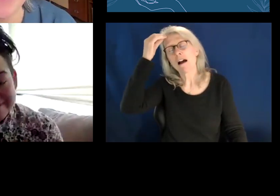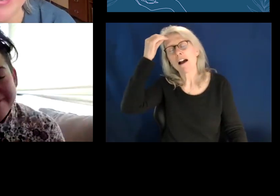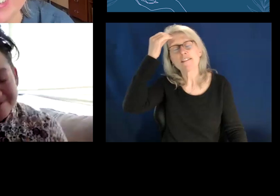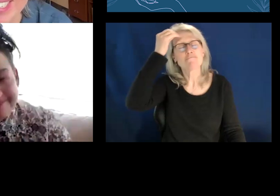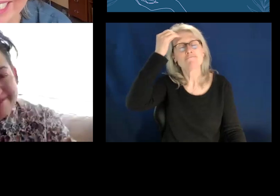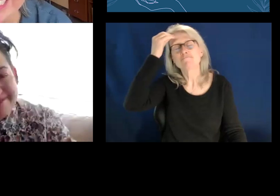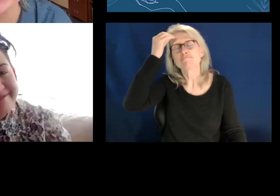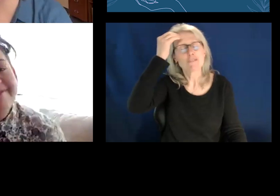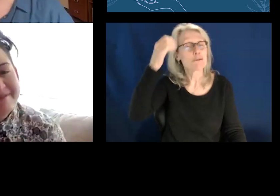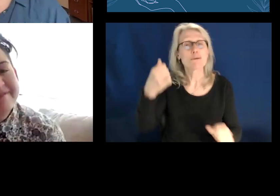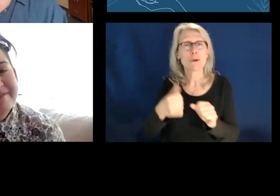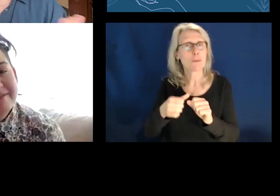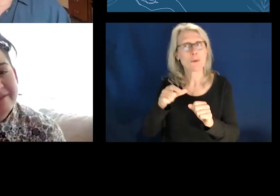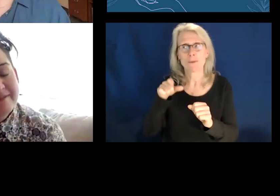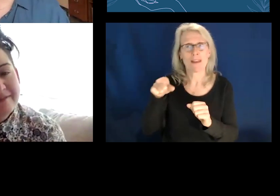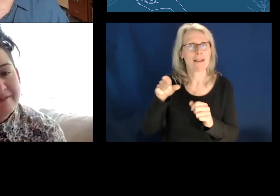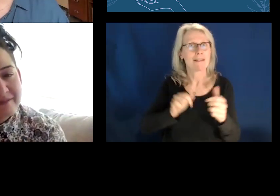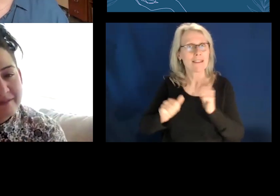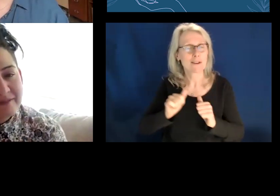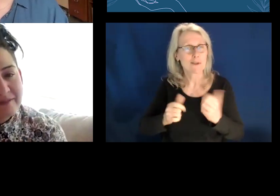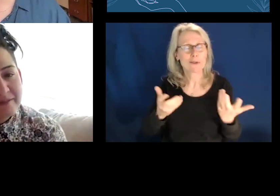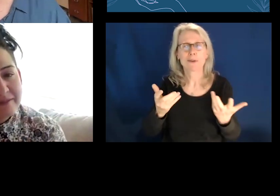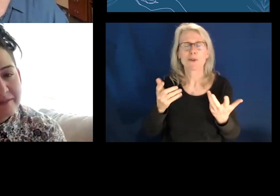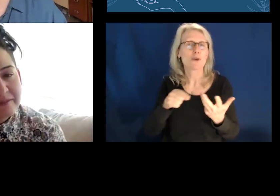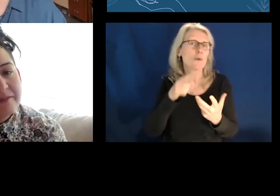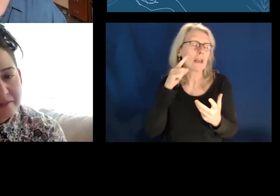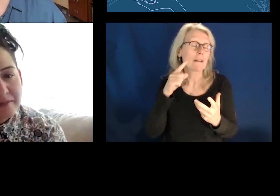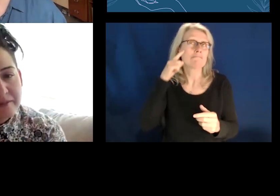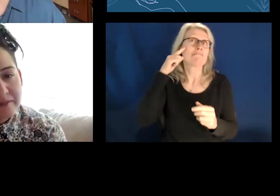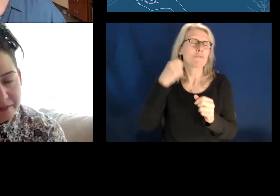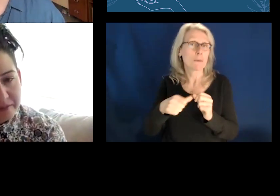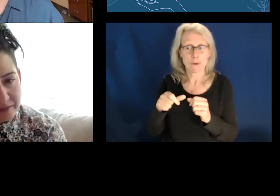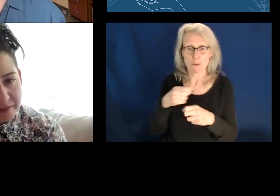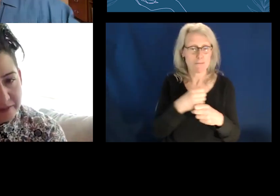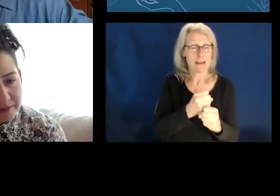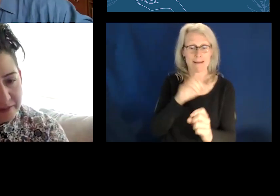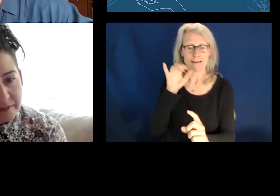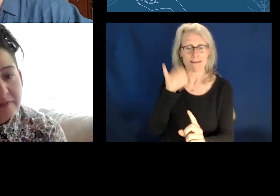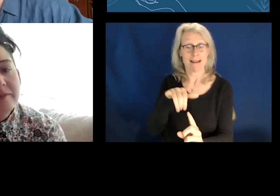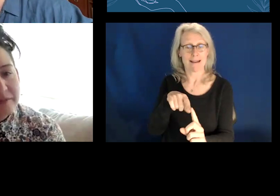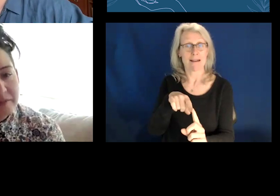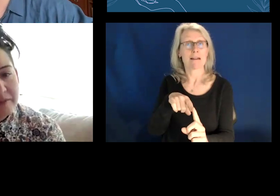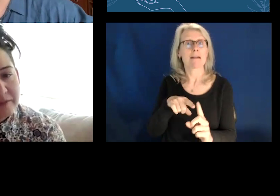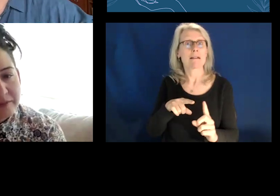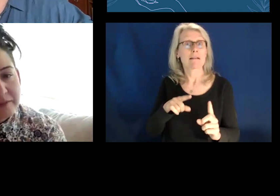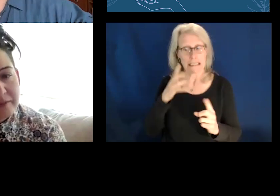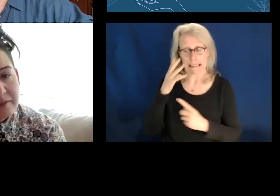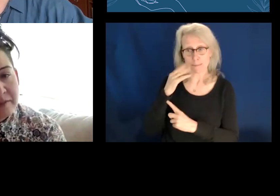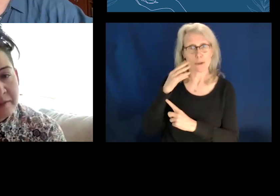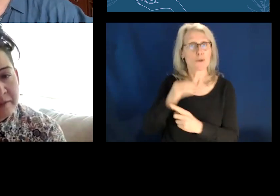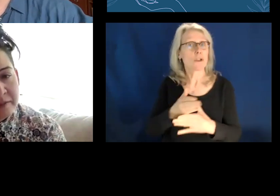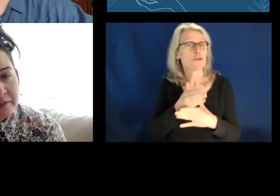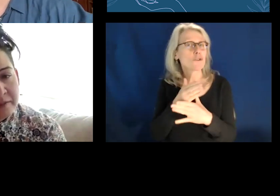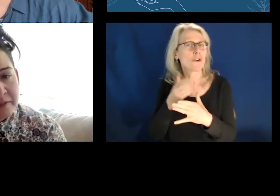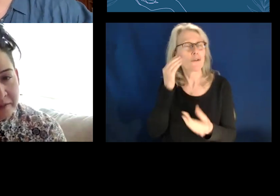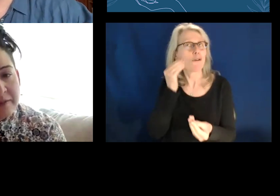space whenever you need to, or you can share stories about projects that were really joyous to you in